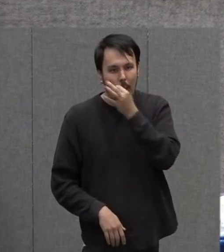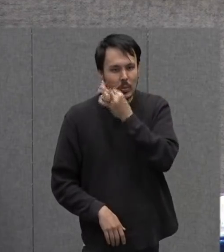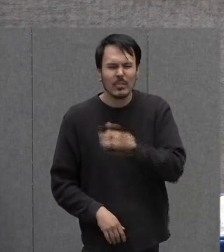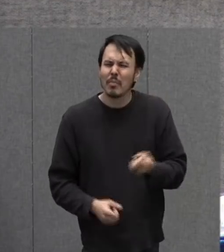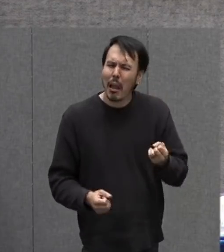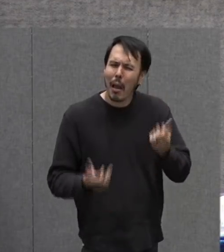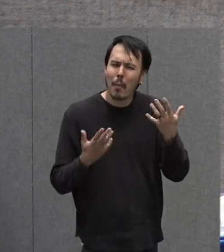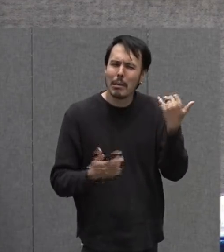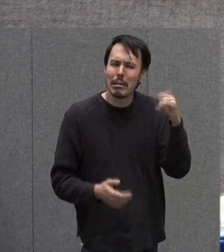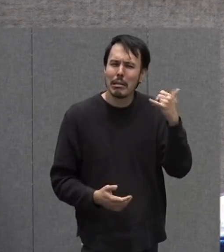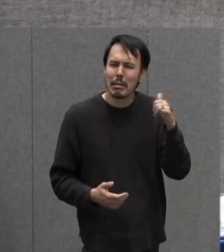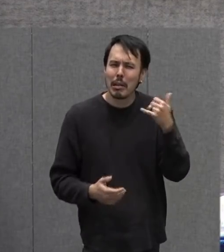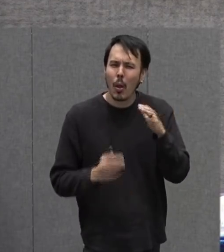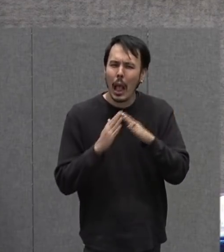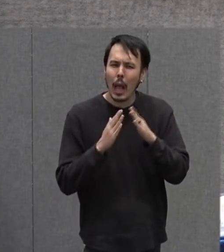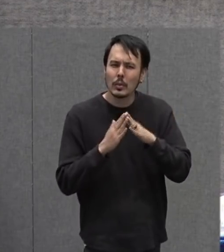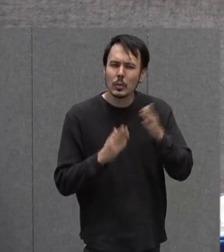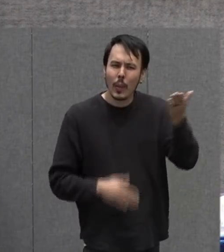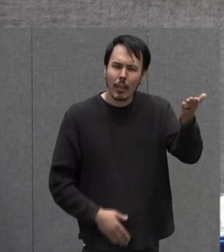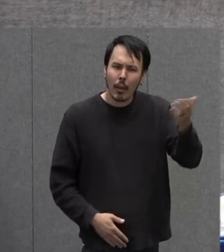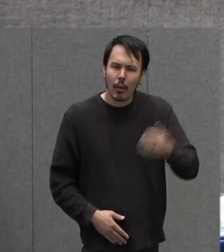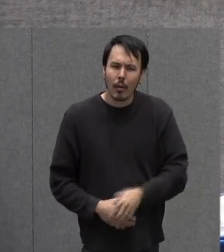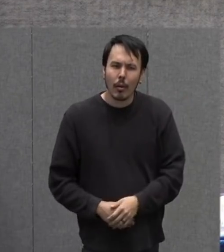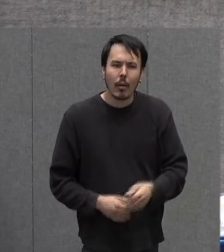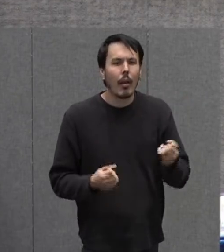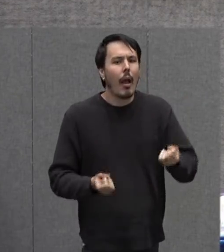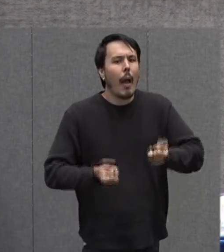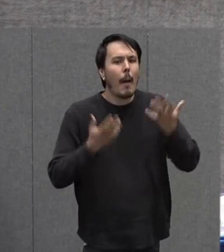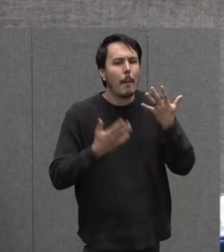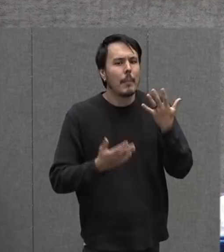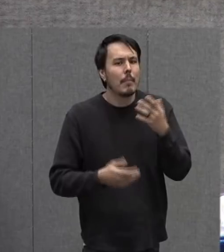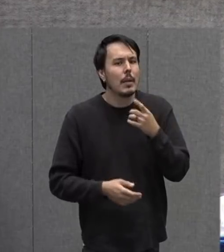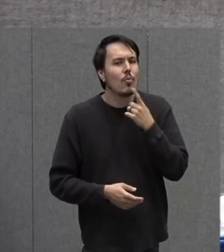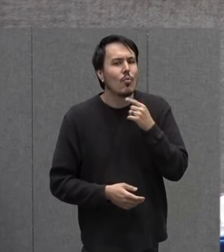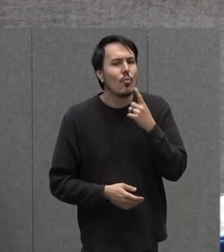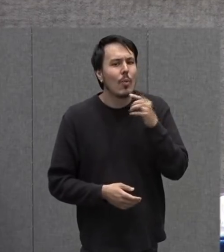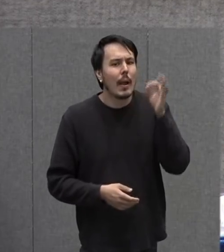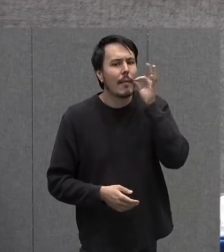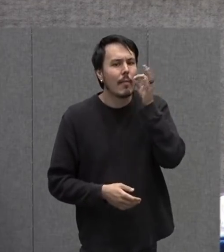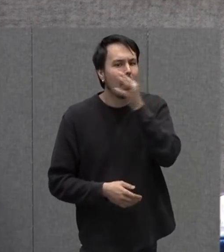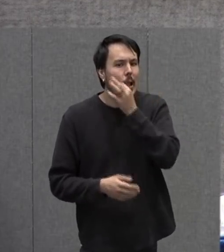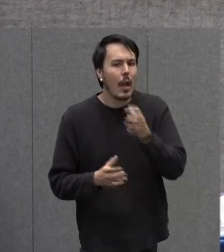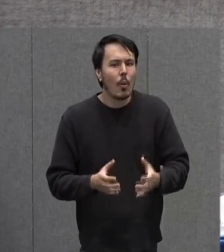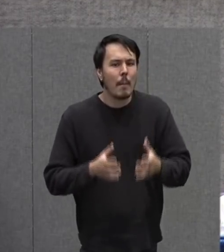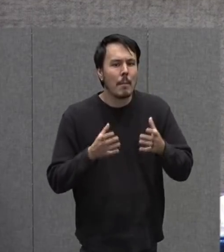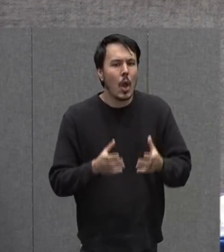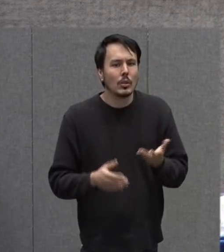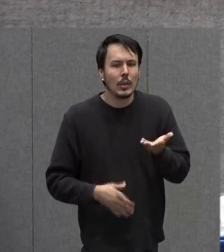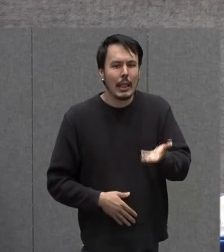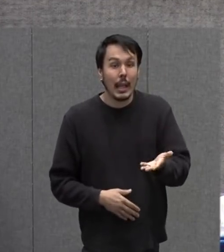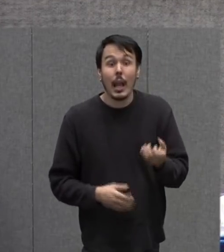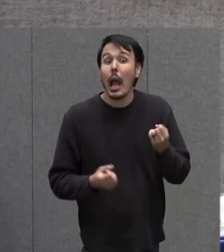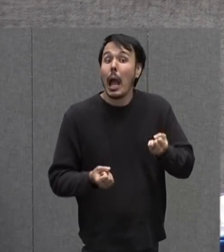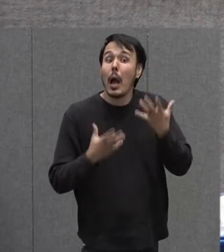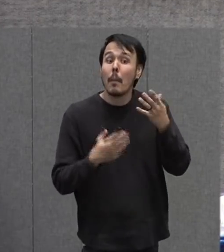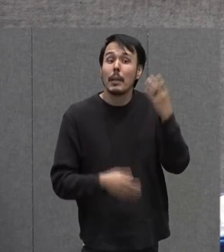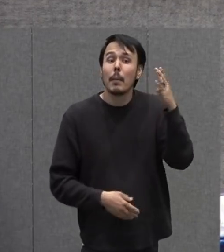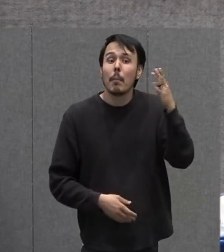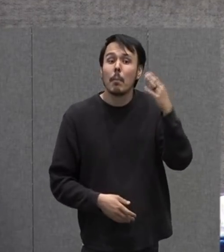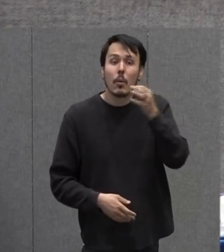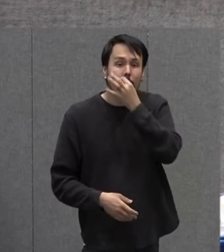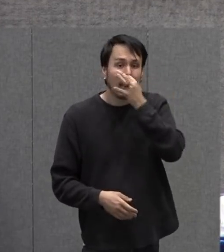yellow houses were there? How many red flower pots were there? How many blue flowers were